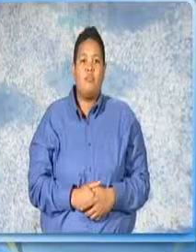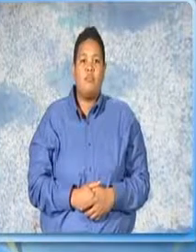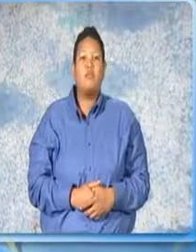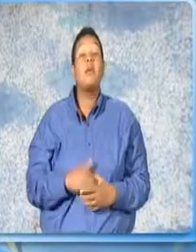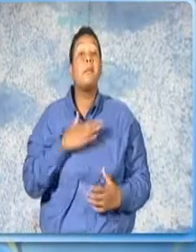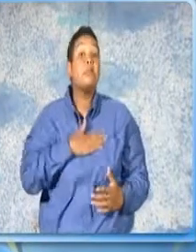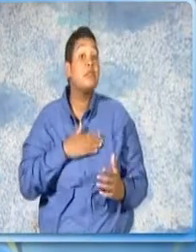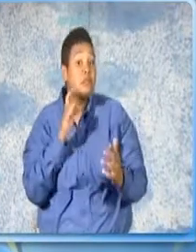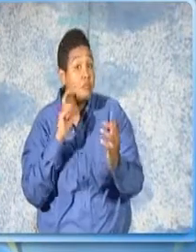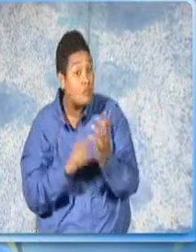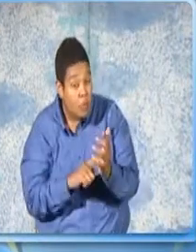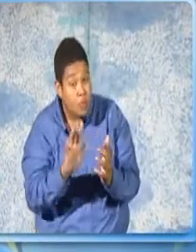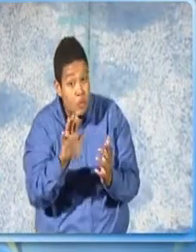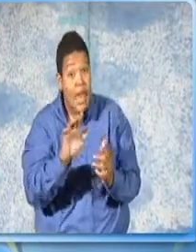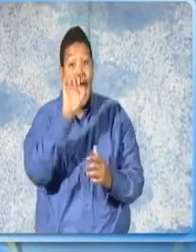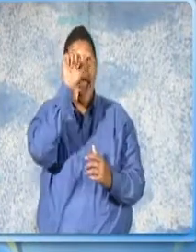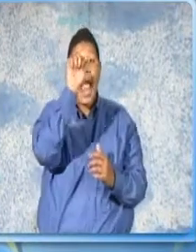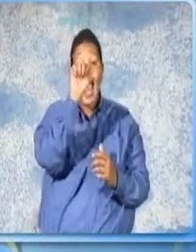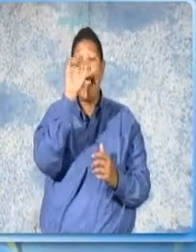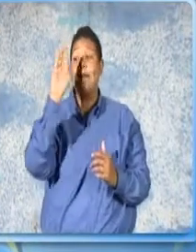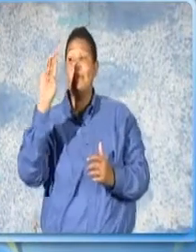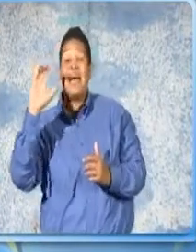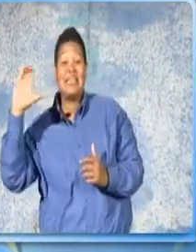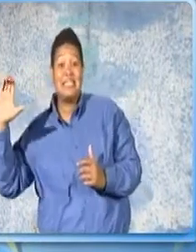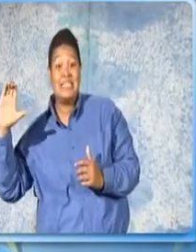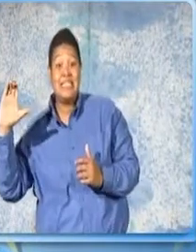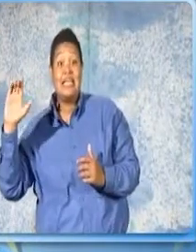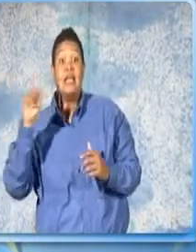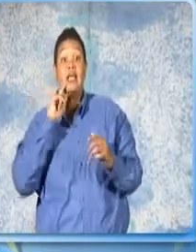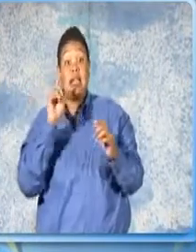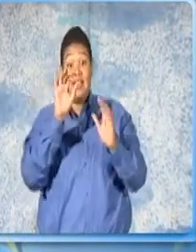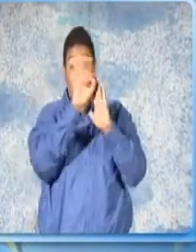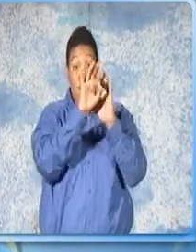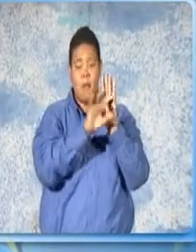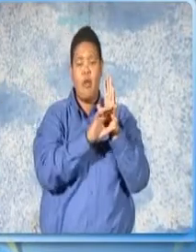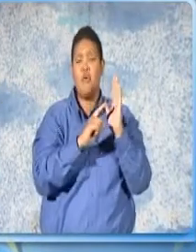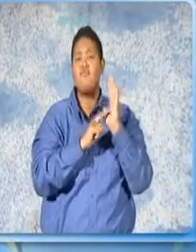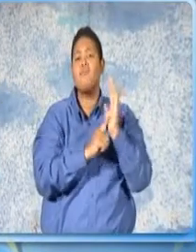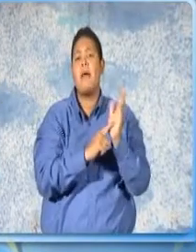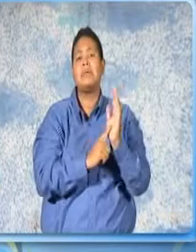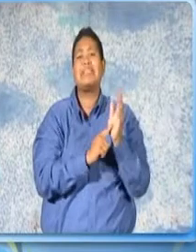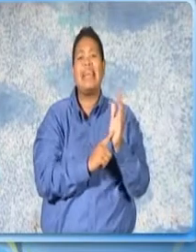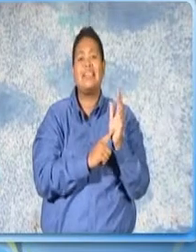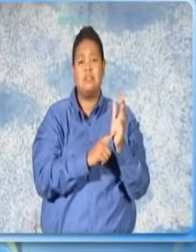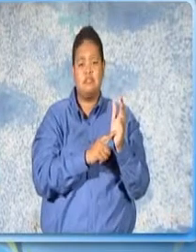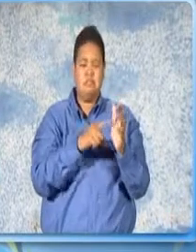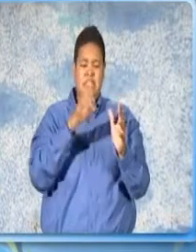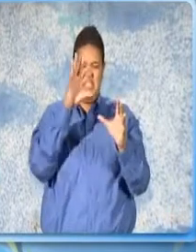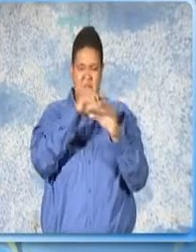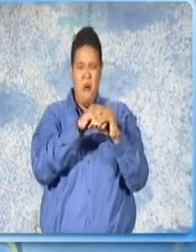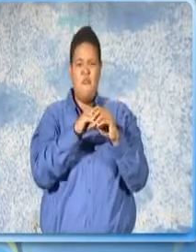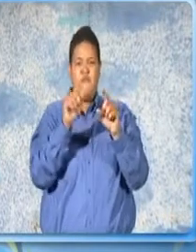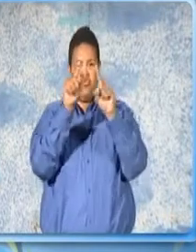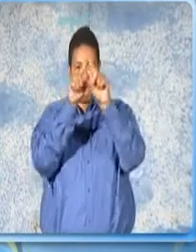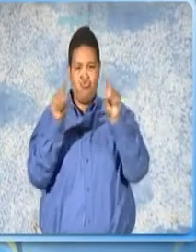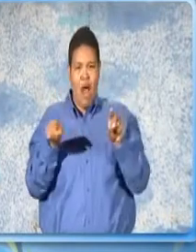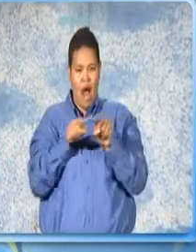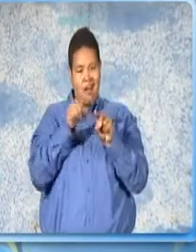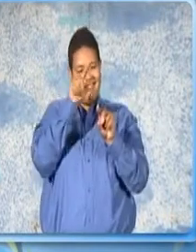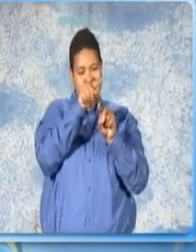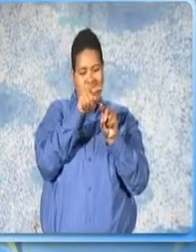Please note that A, B, and C in the formula represent the sides of the triangle, and S